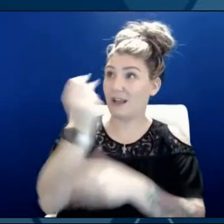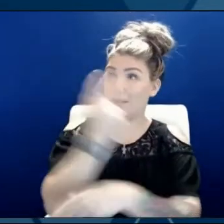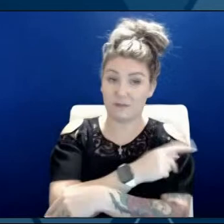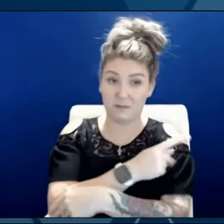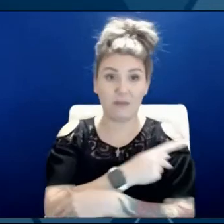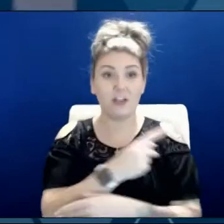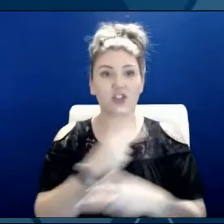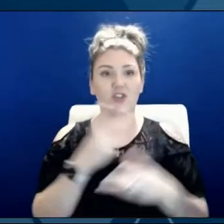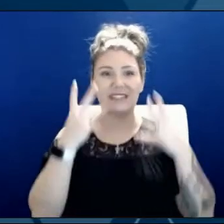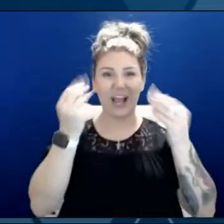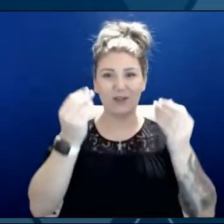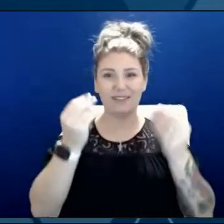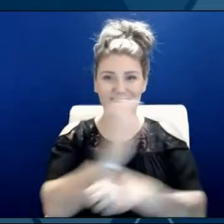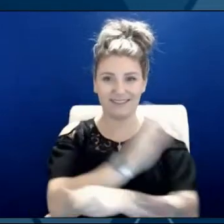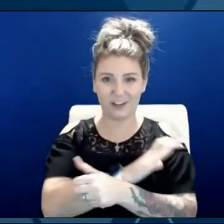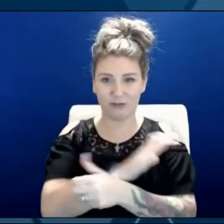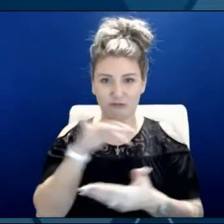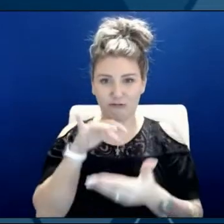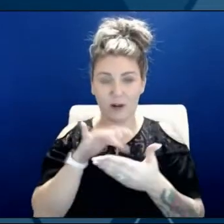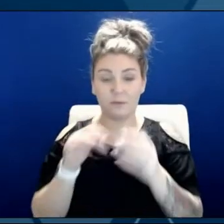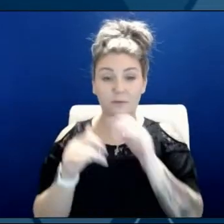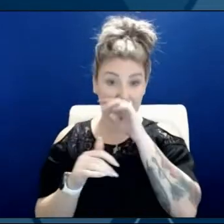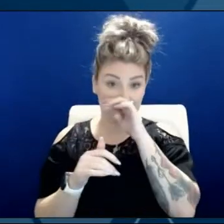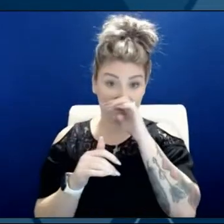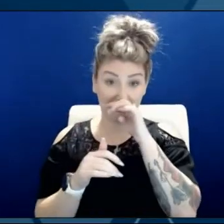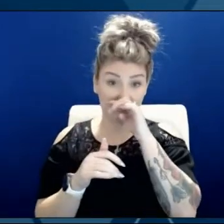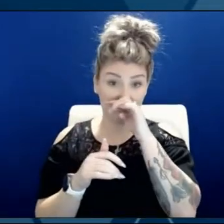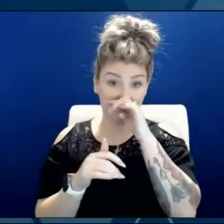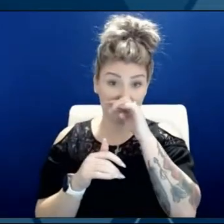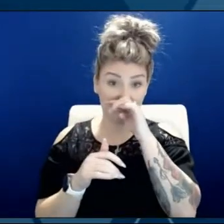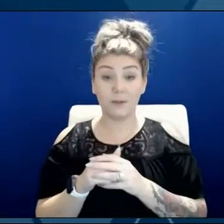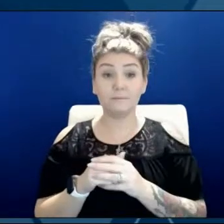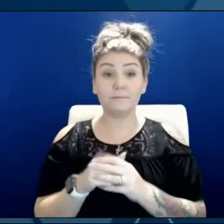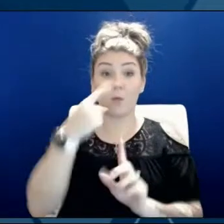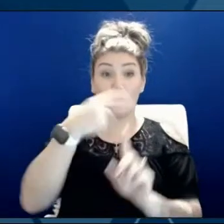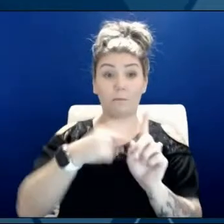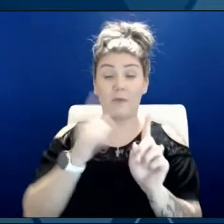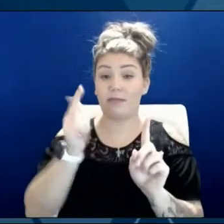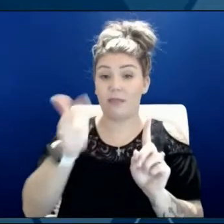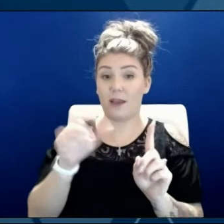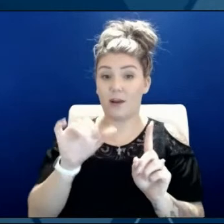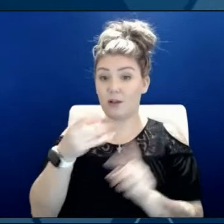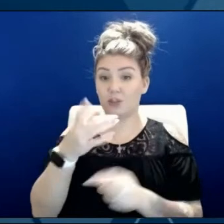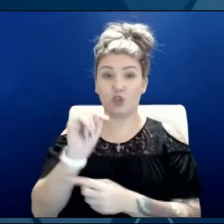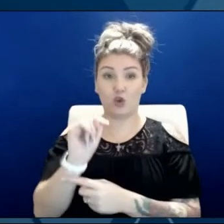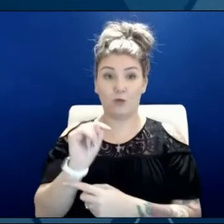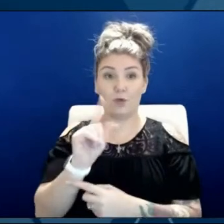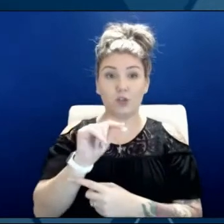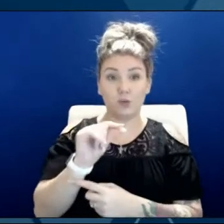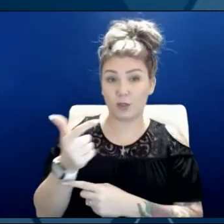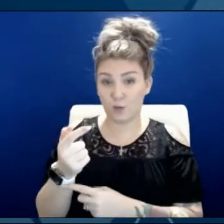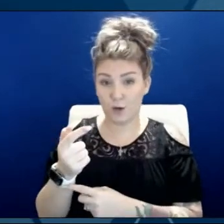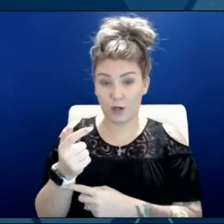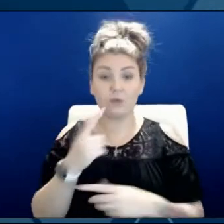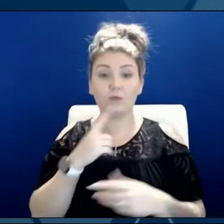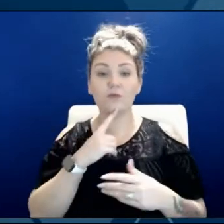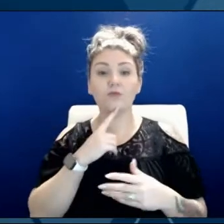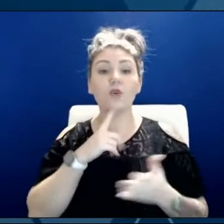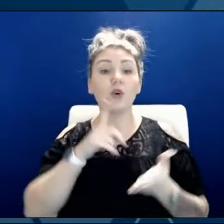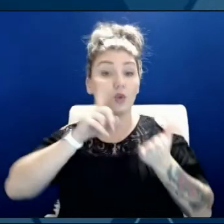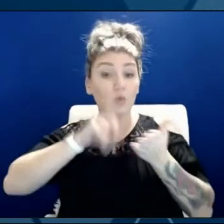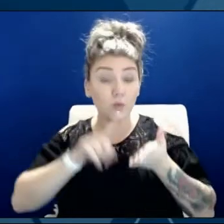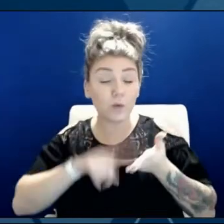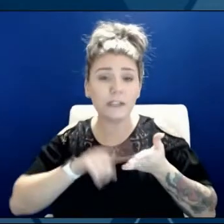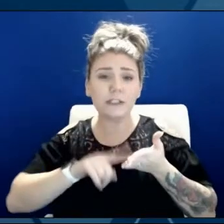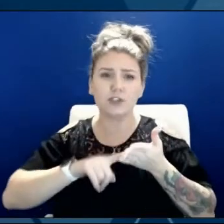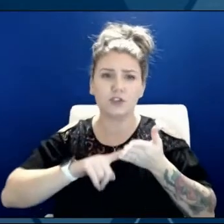trial. Moving to a month later, October 2021, researchers who had been digging deep